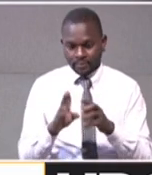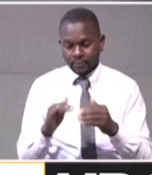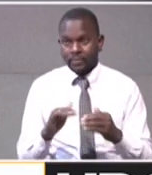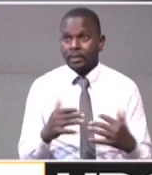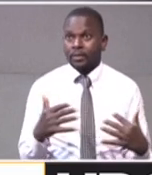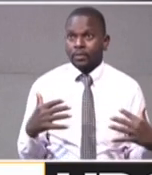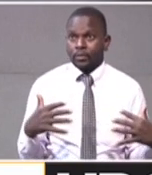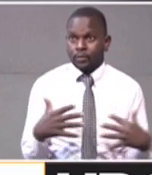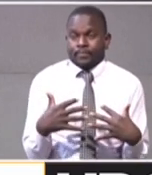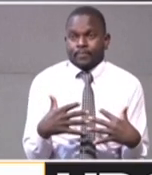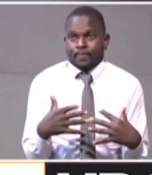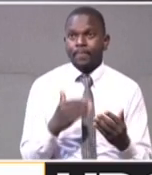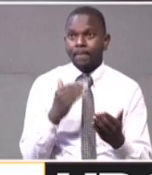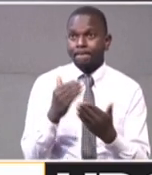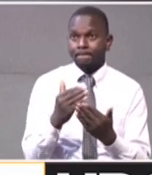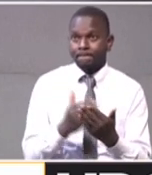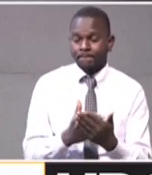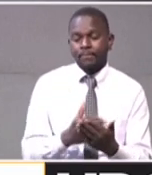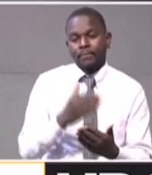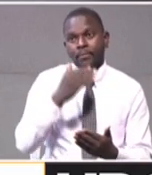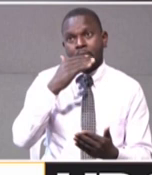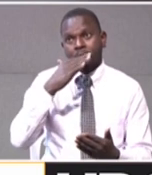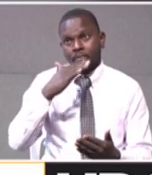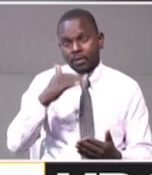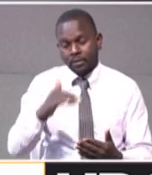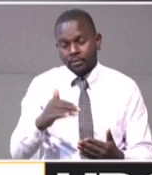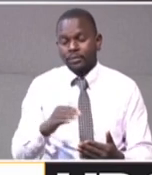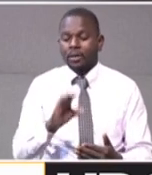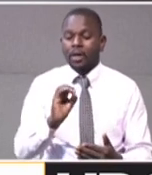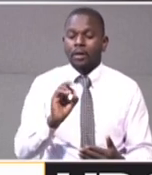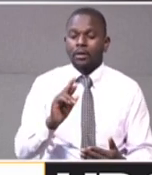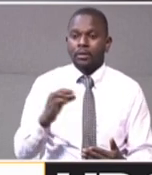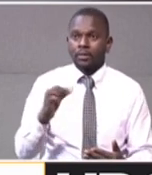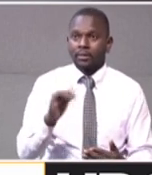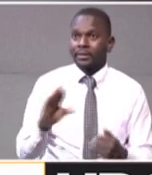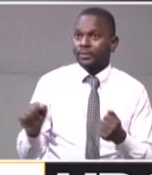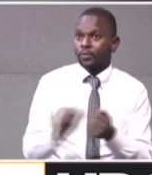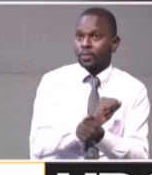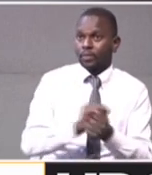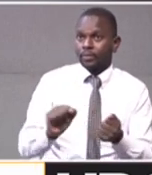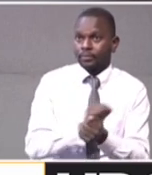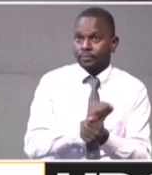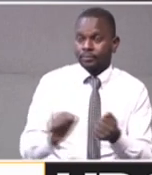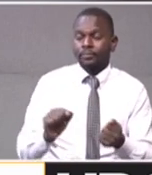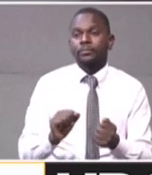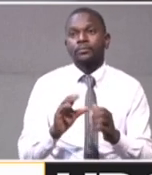shock. But because of low blood supply, the organs also get damaged.